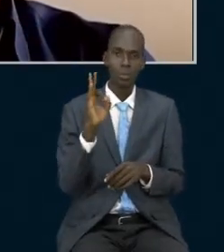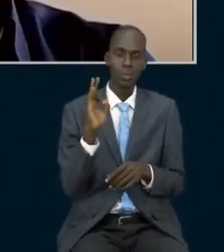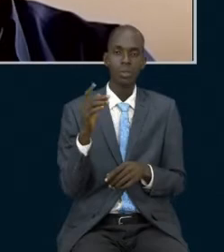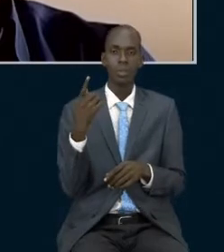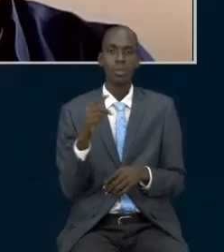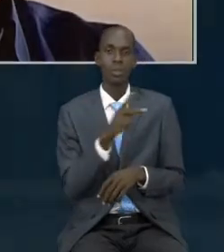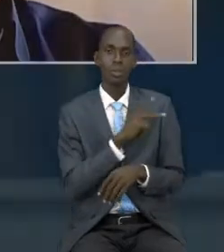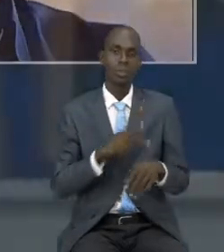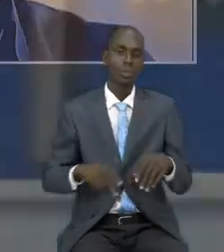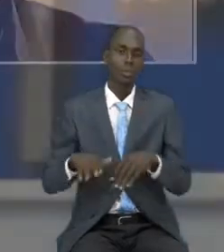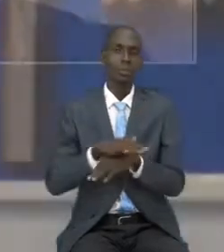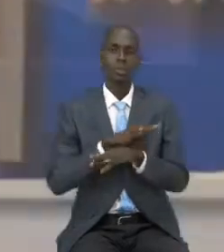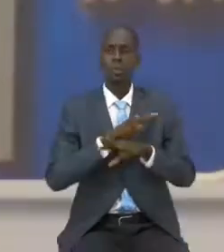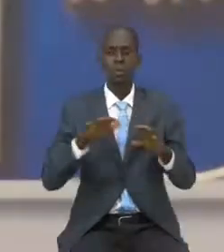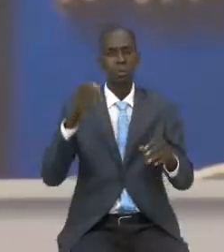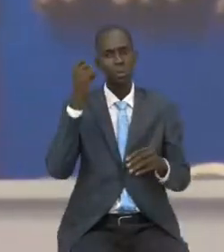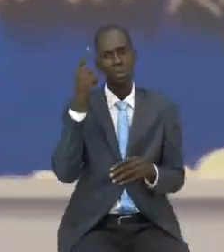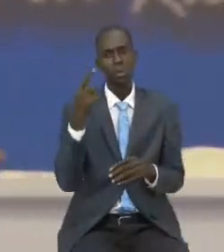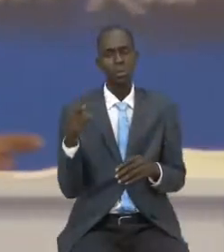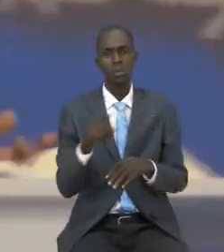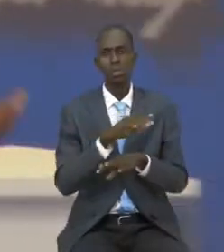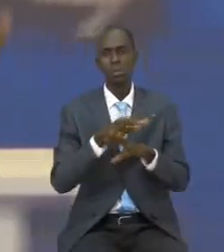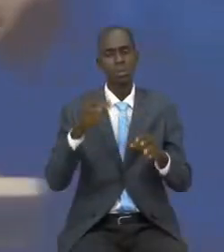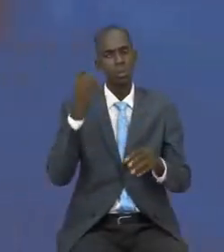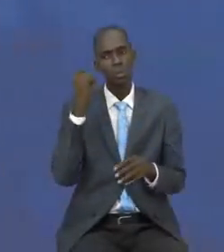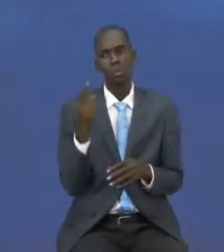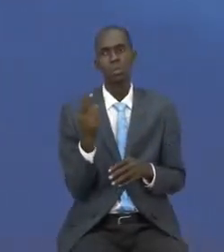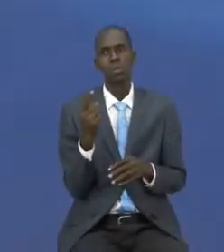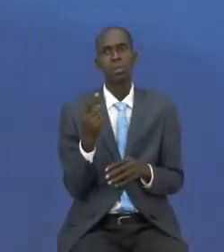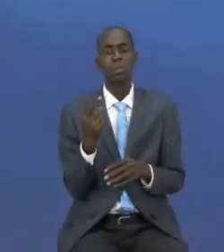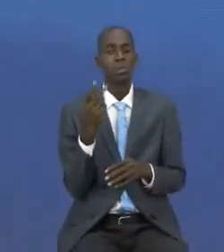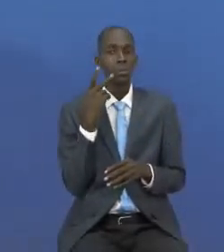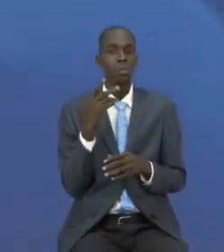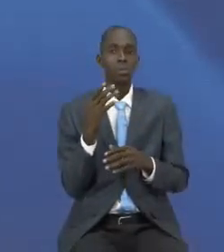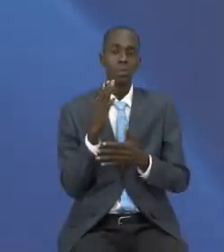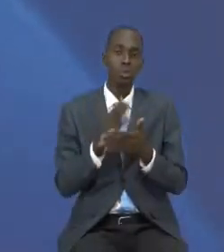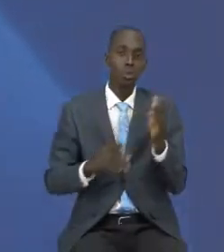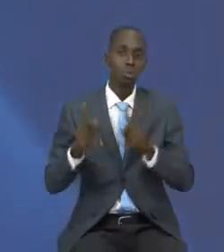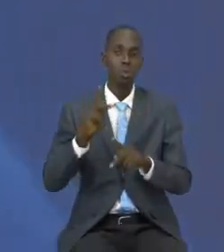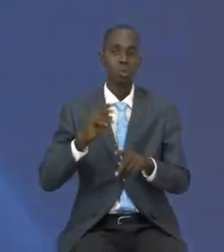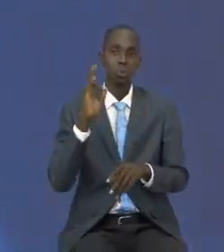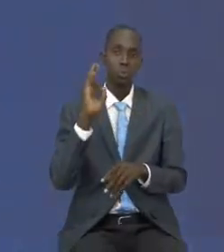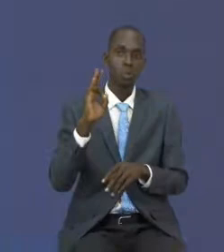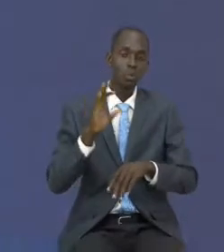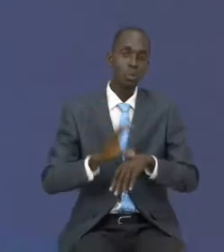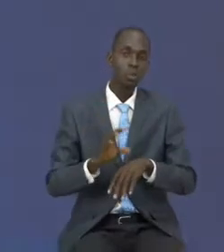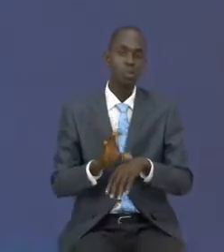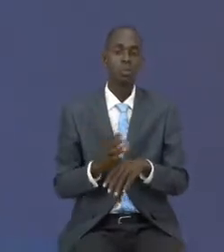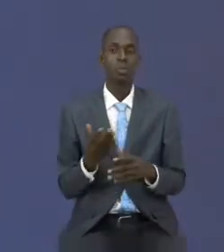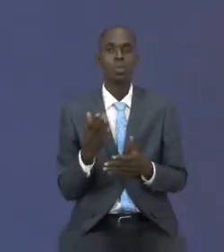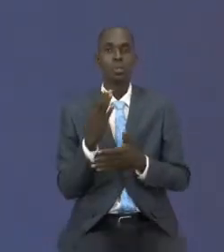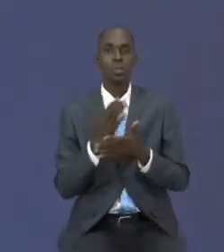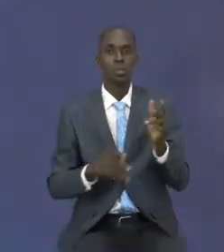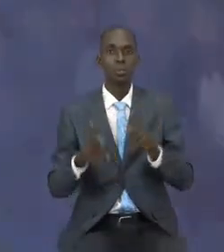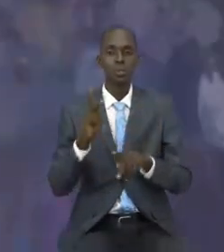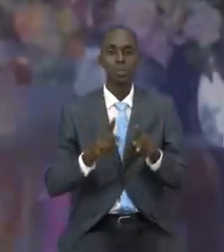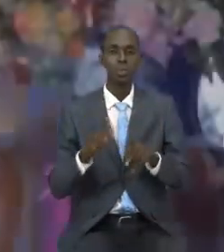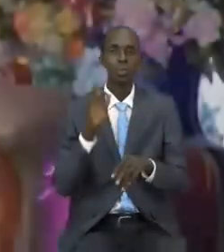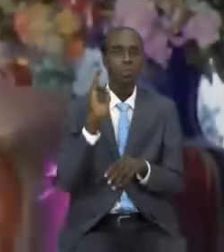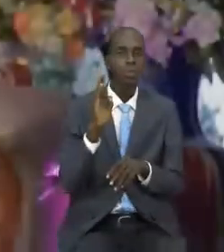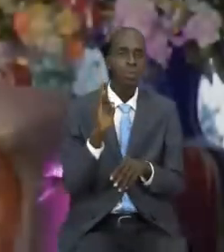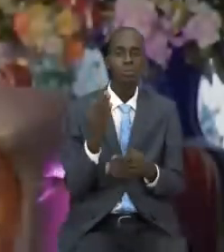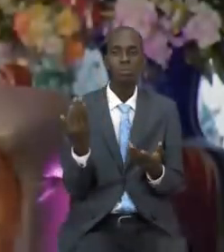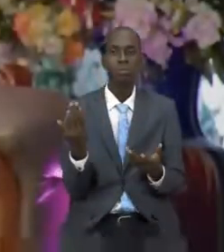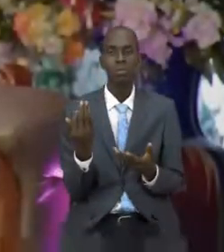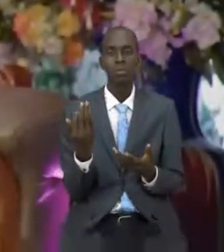They don't understand. They don't understand. Some people preach church. Some people preach, instead of Christianity,